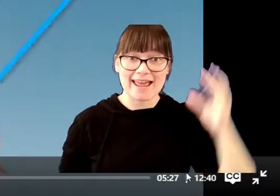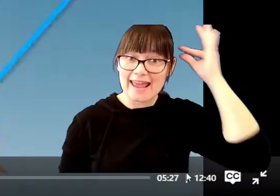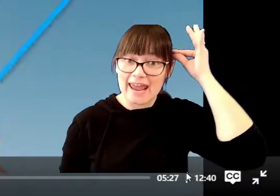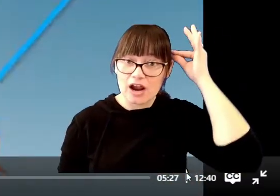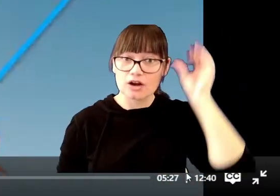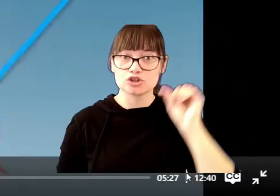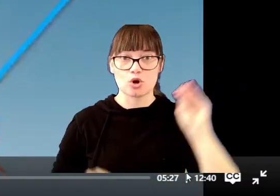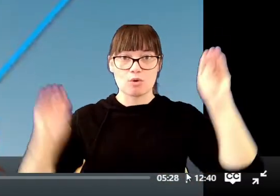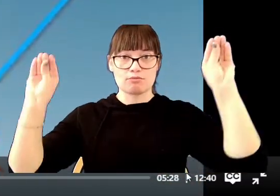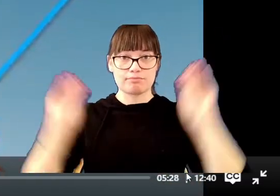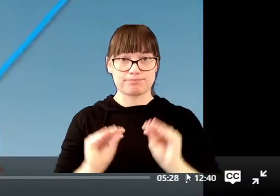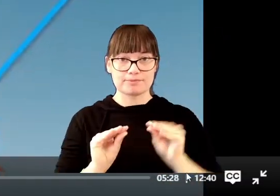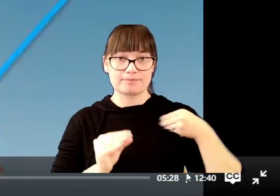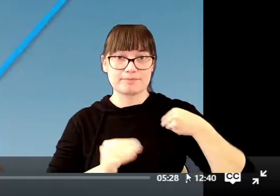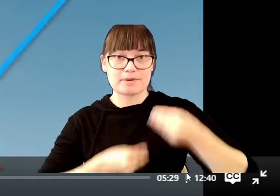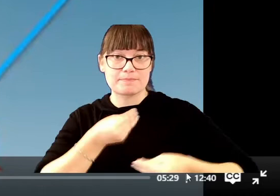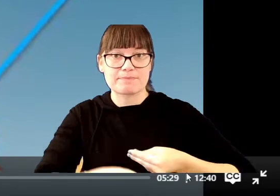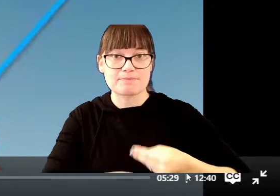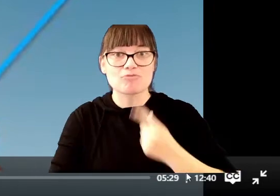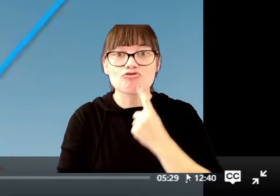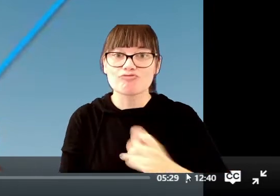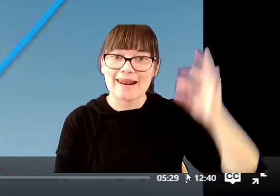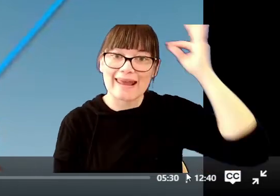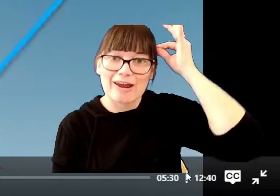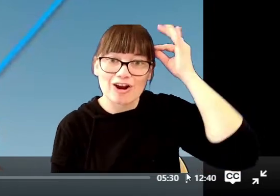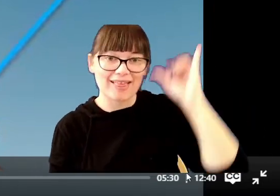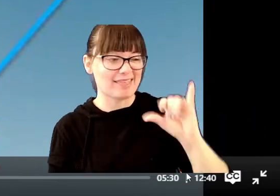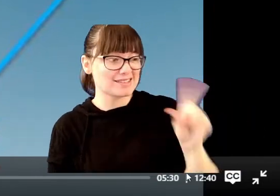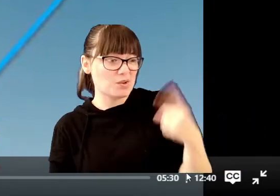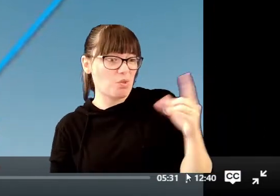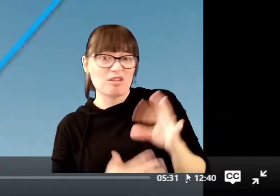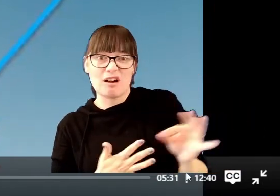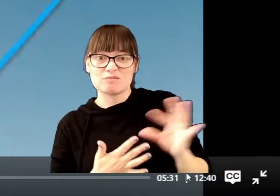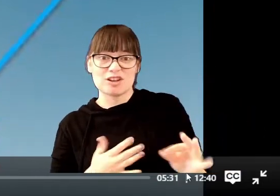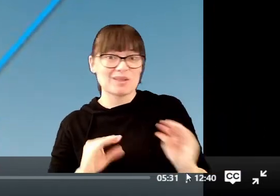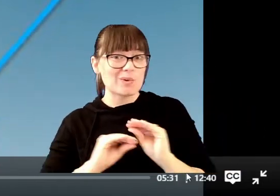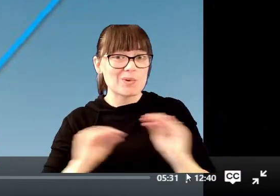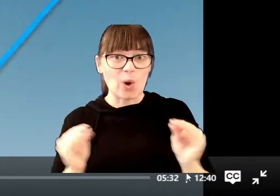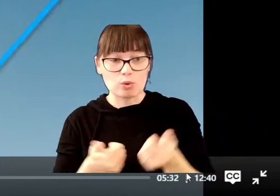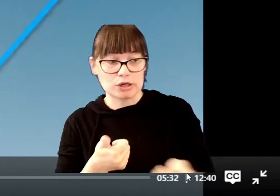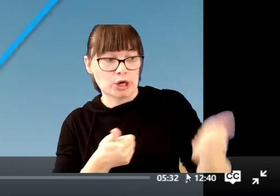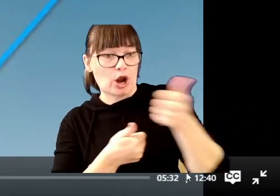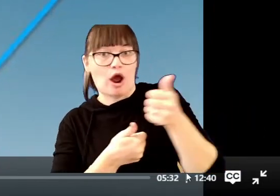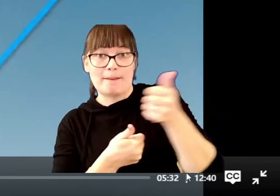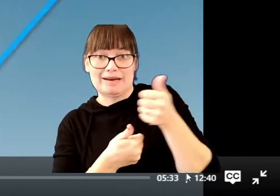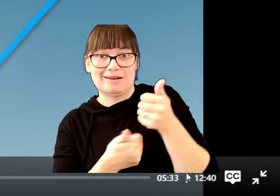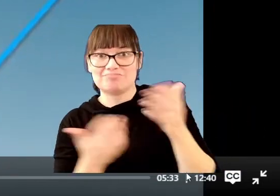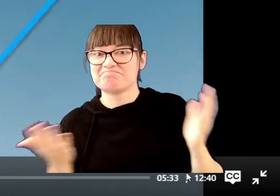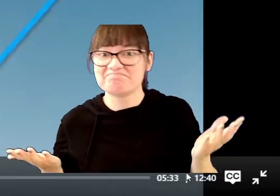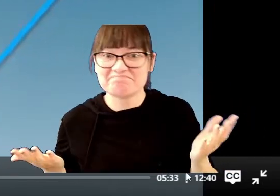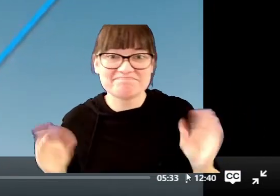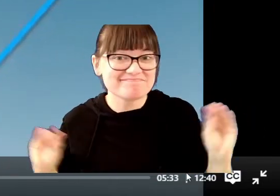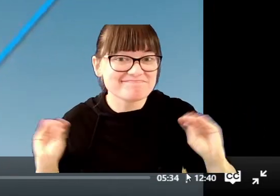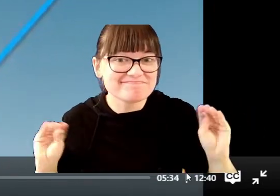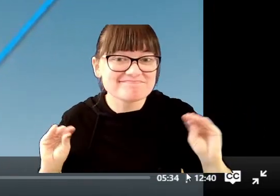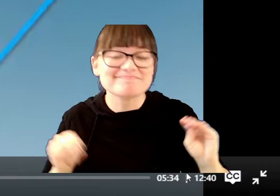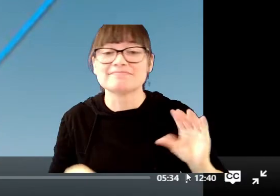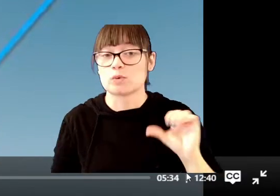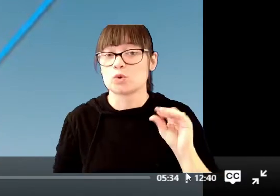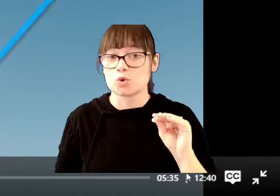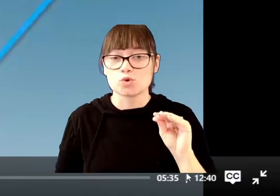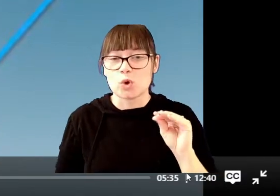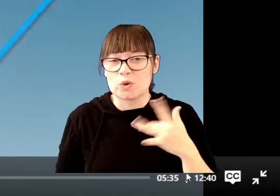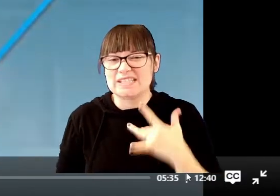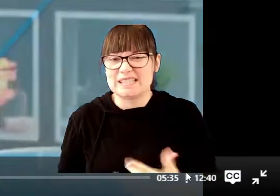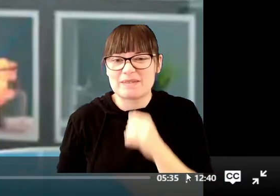they're all going to have red hair because that's the only option. There's no dominant alleles in that gene pool. And so you're not going to see a